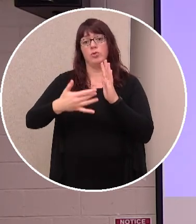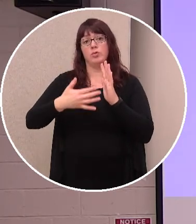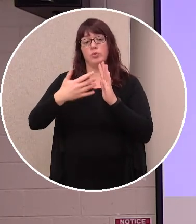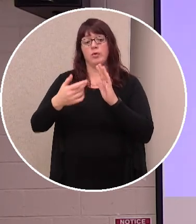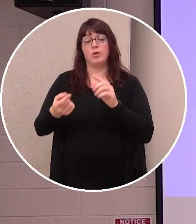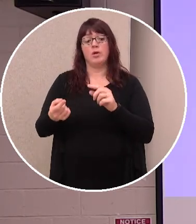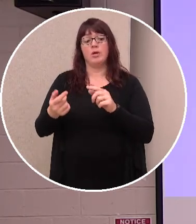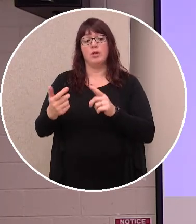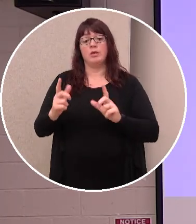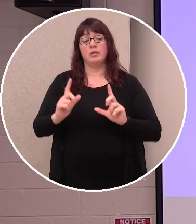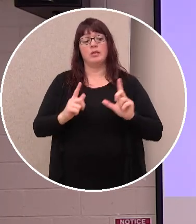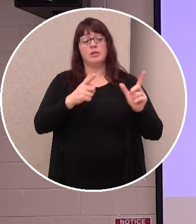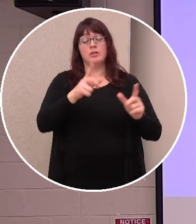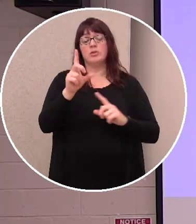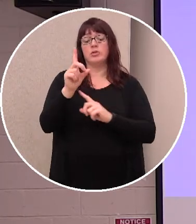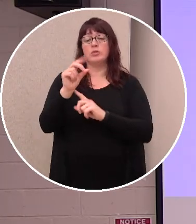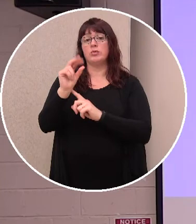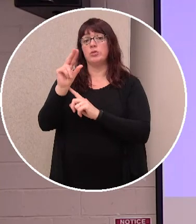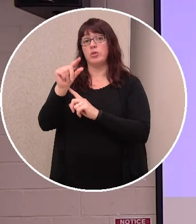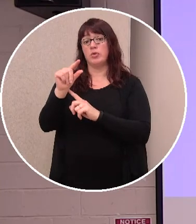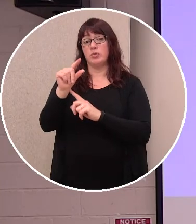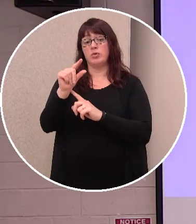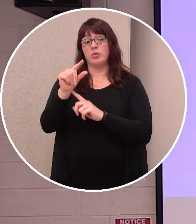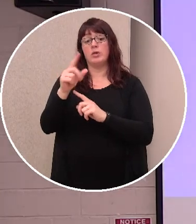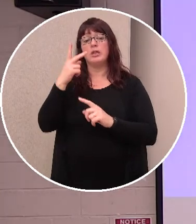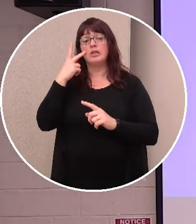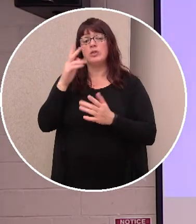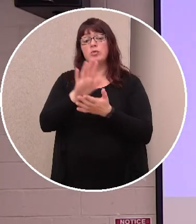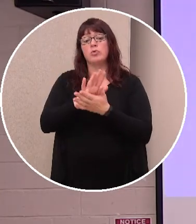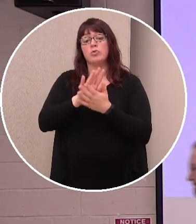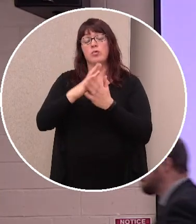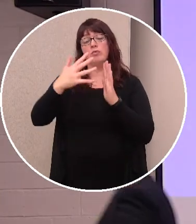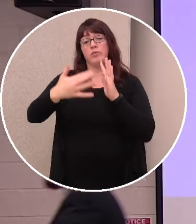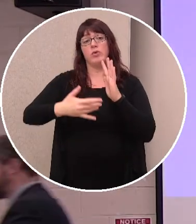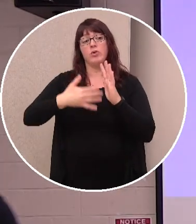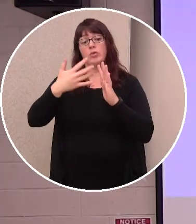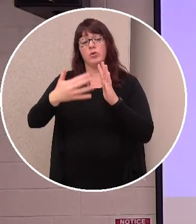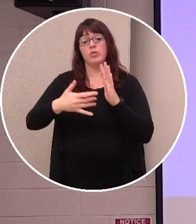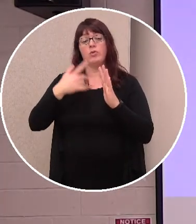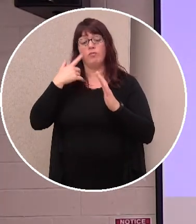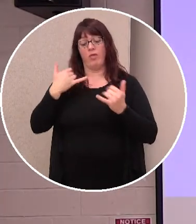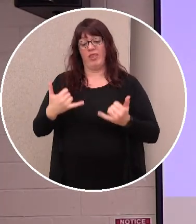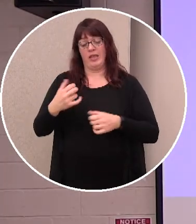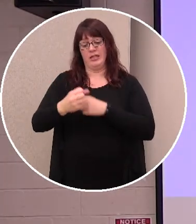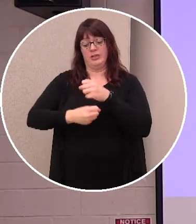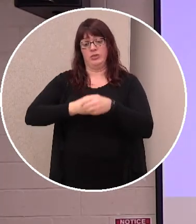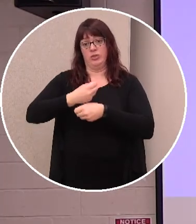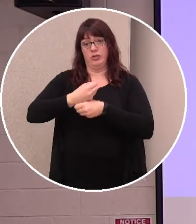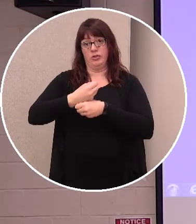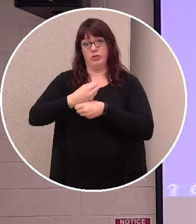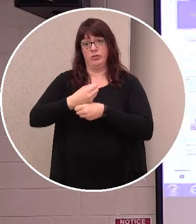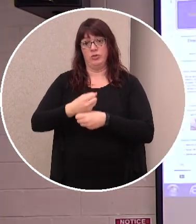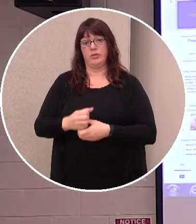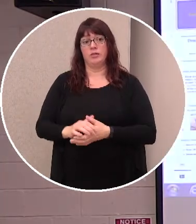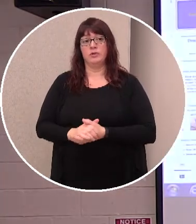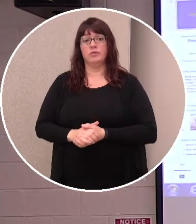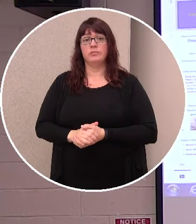Doug and going through the recommended school review pieces for this year.